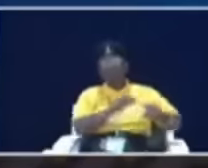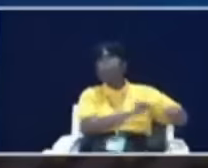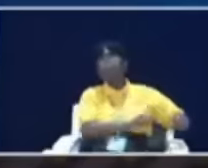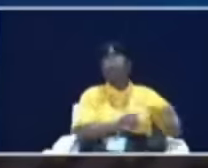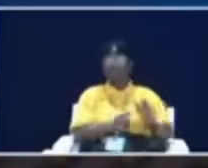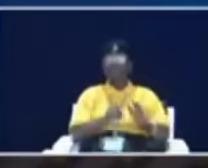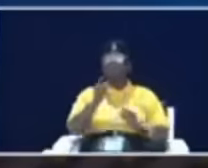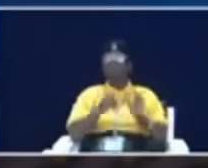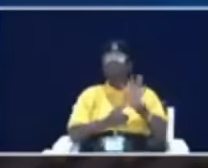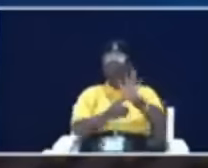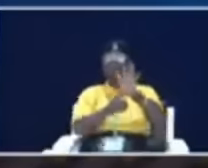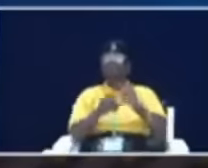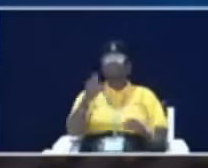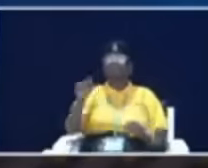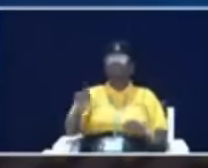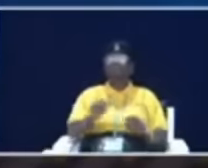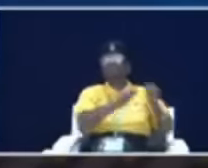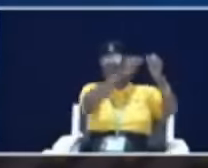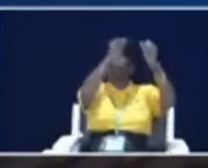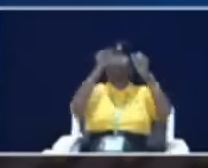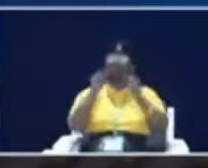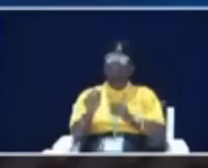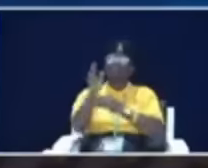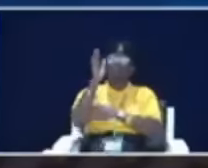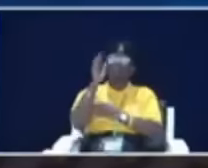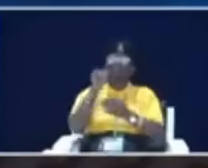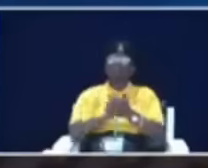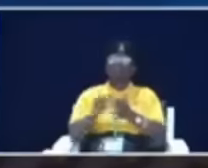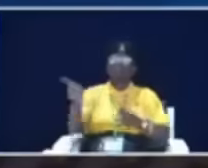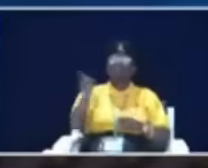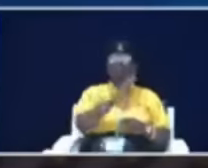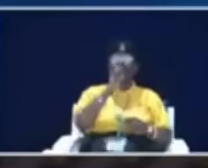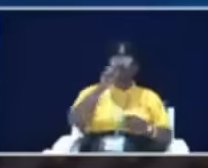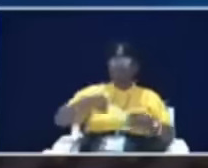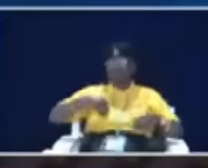that you are glad, that you believe,